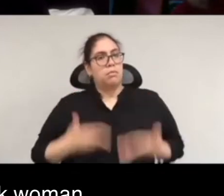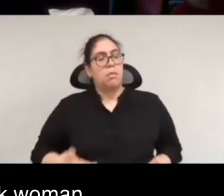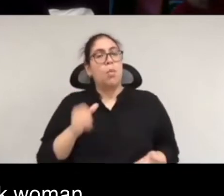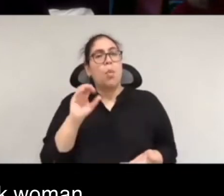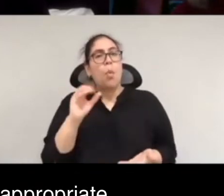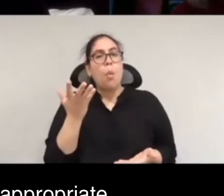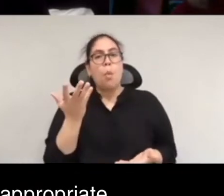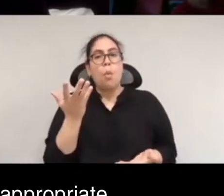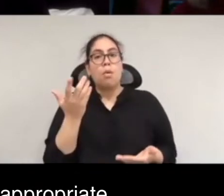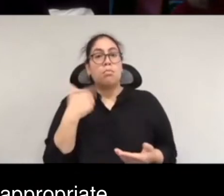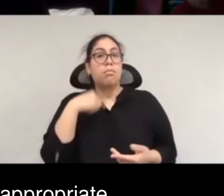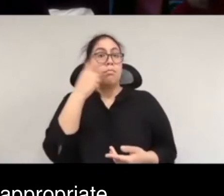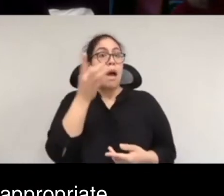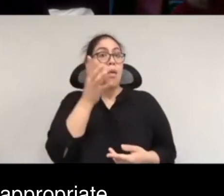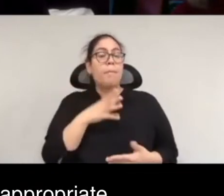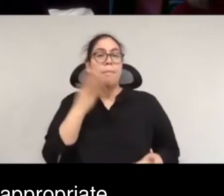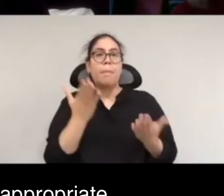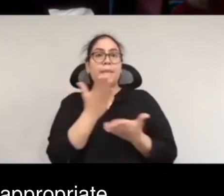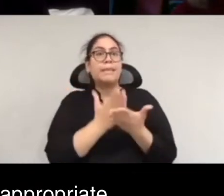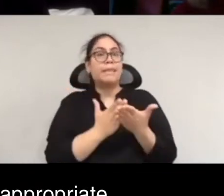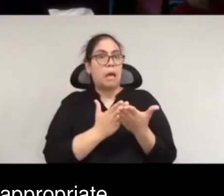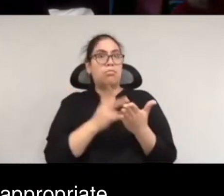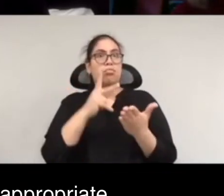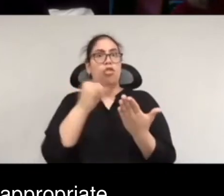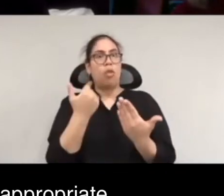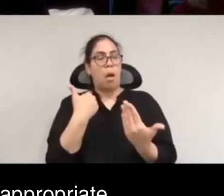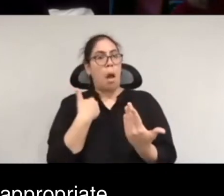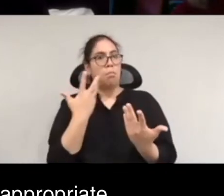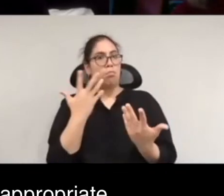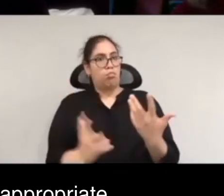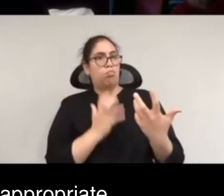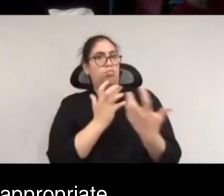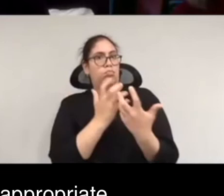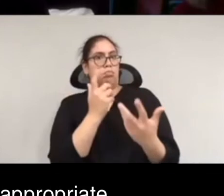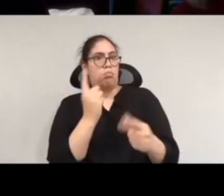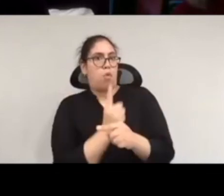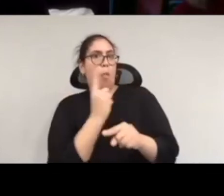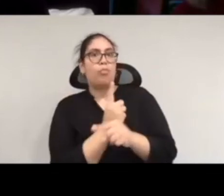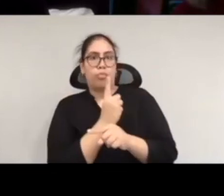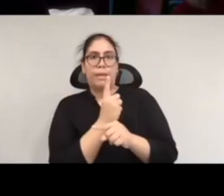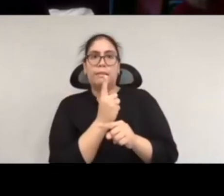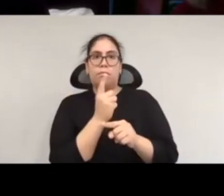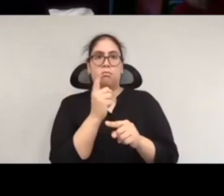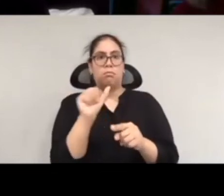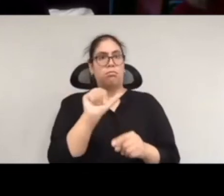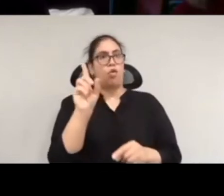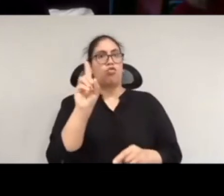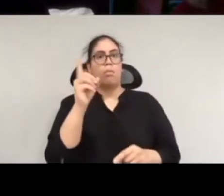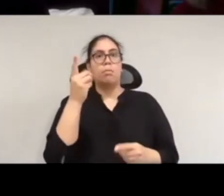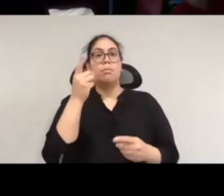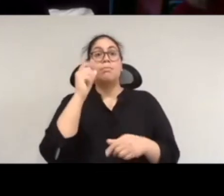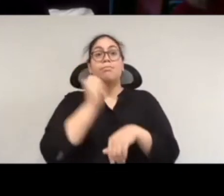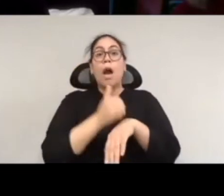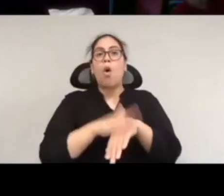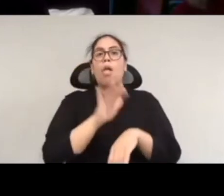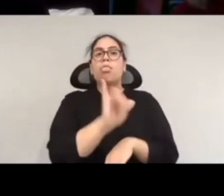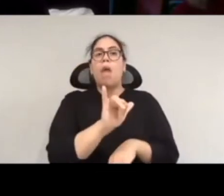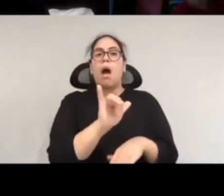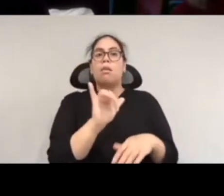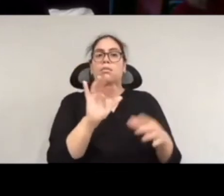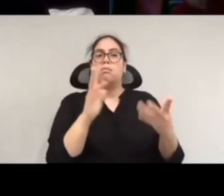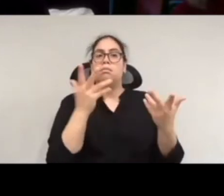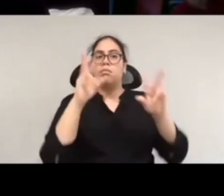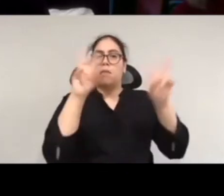are probably projects that I would be appropriate to audio describe simply because of what the subject matter is. We want to be,